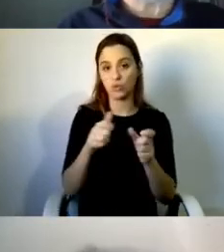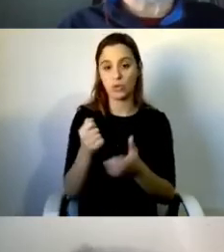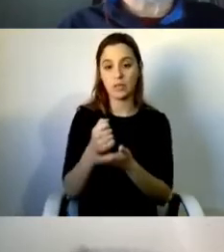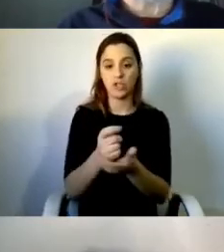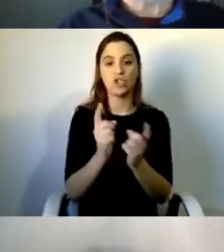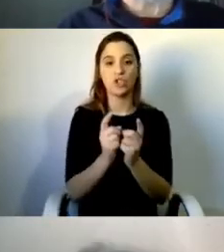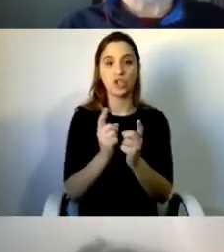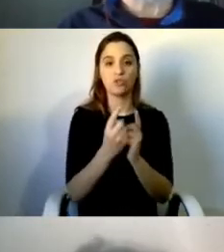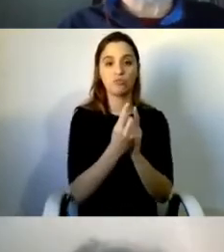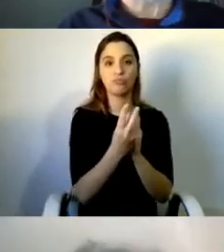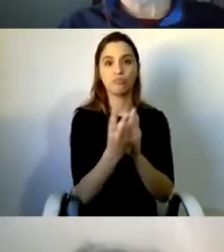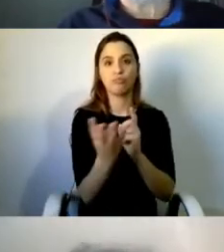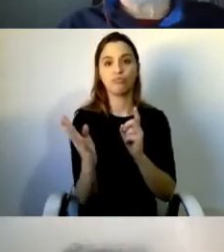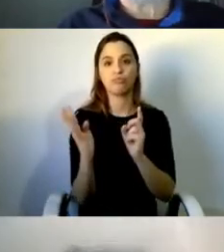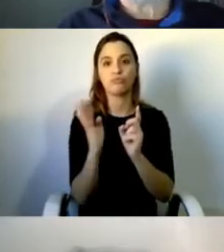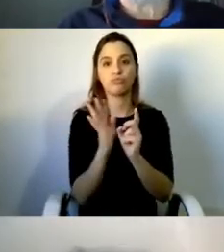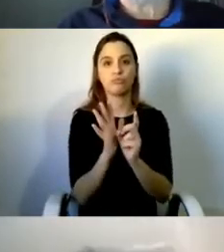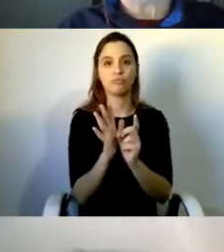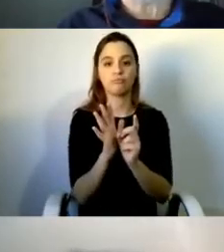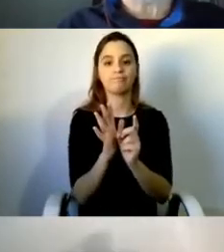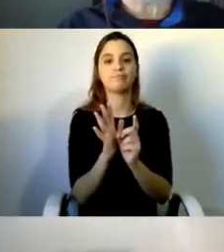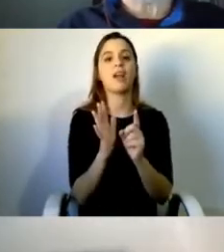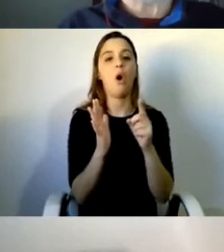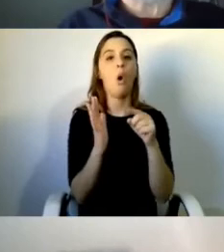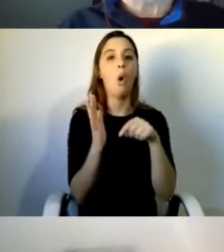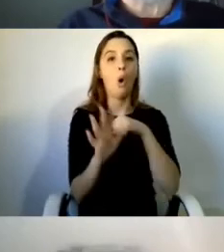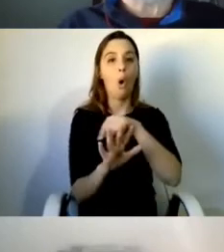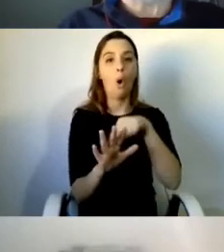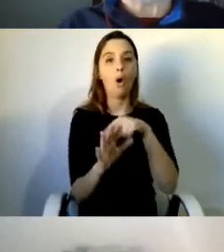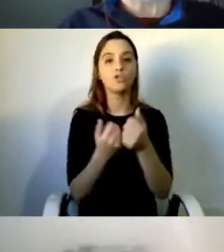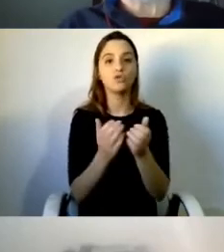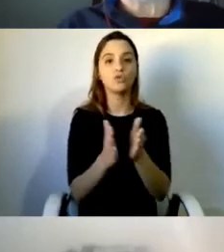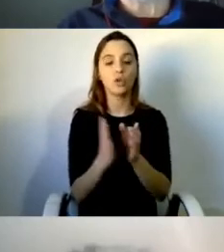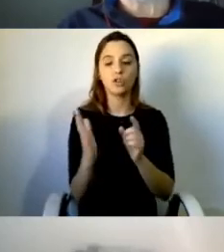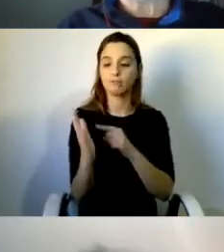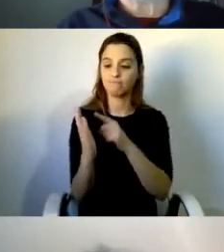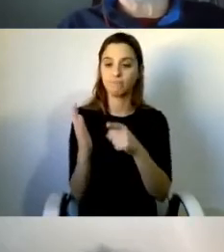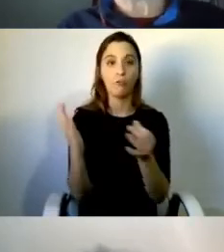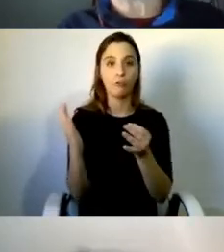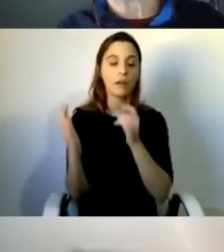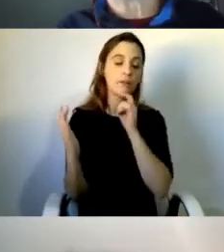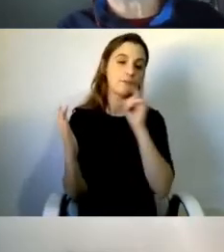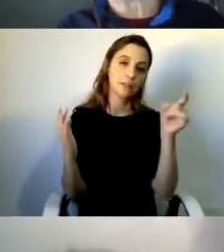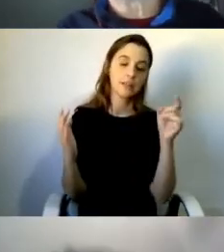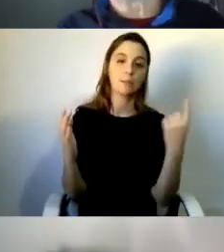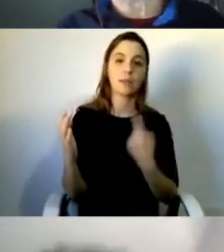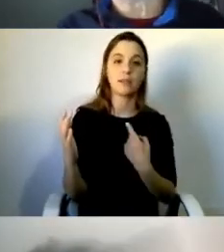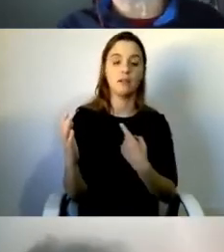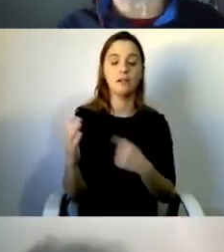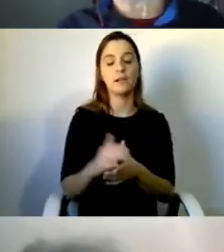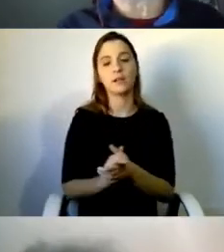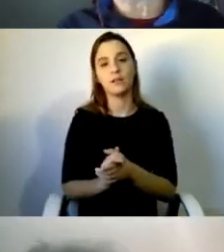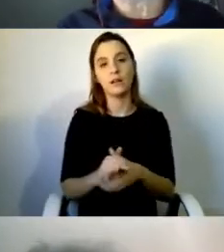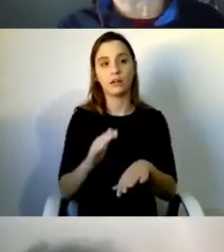knew how much money to pay to each and every assistant. And there was an